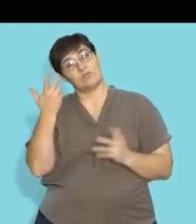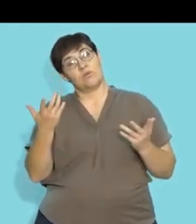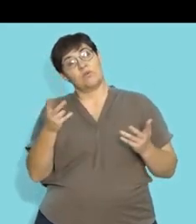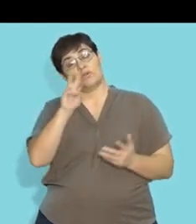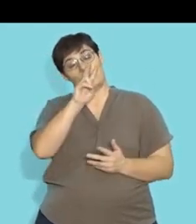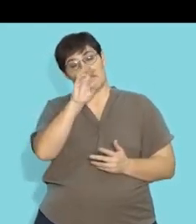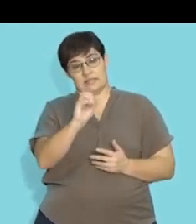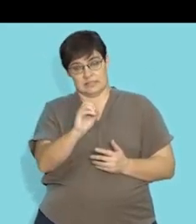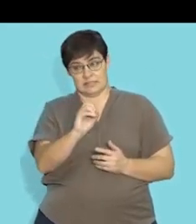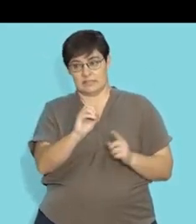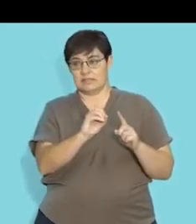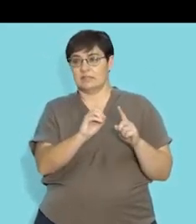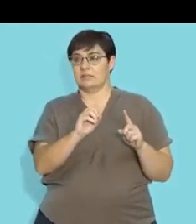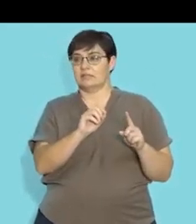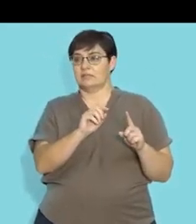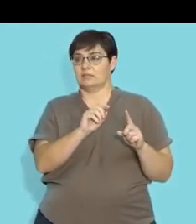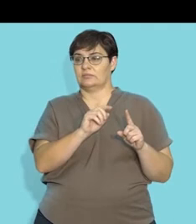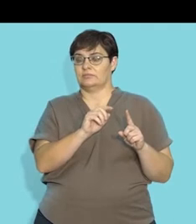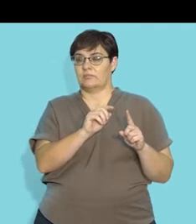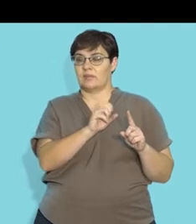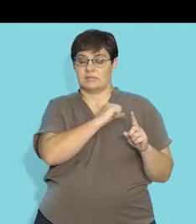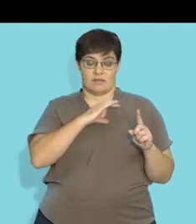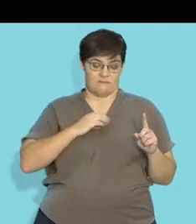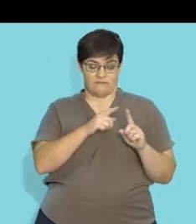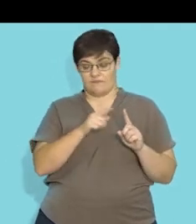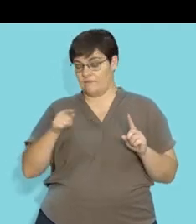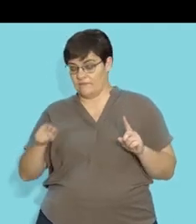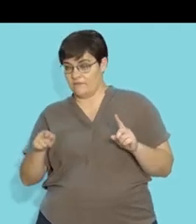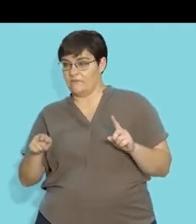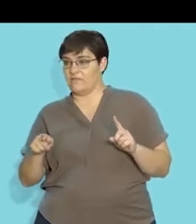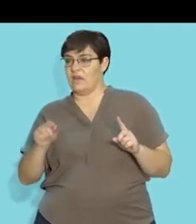20, I've put the data, 20 staff members, we have what?